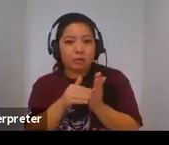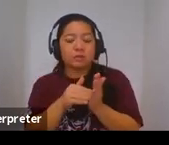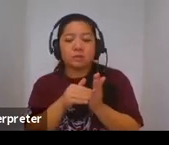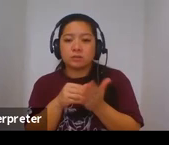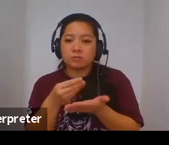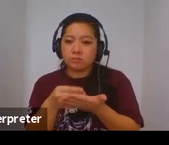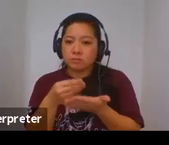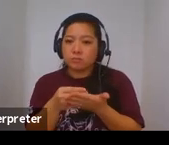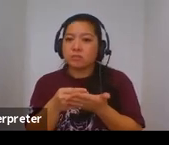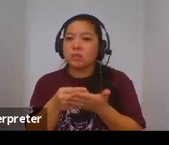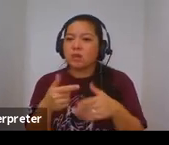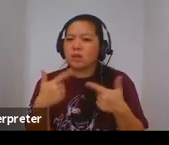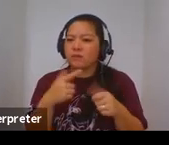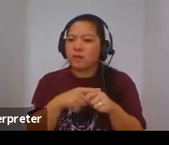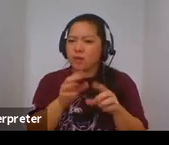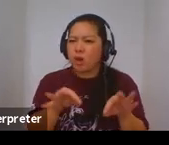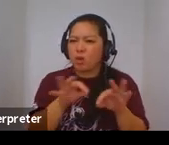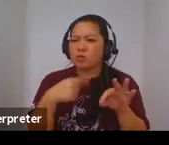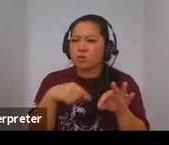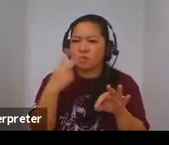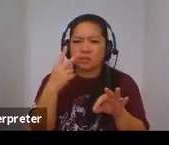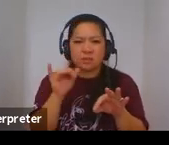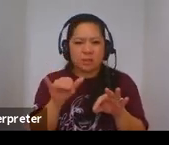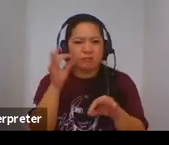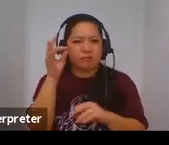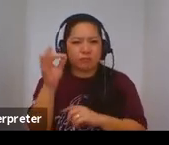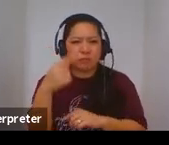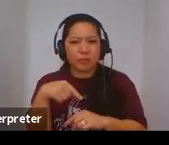$100,000 in lifetime cost, and we see that we have